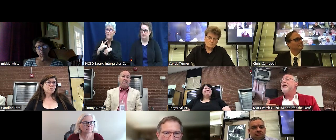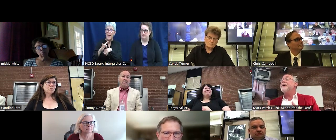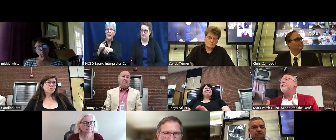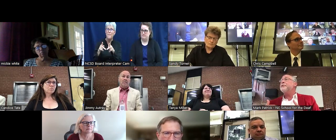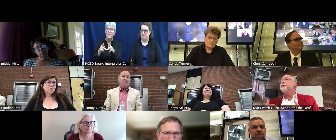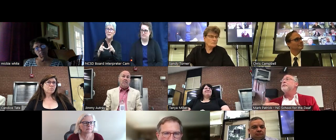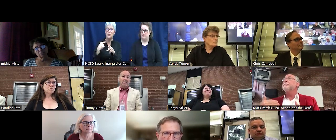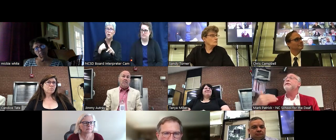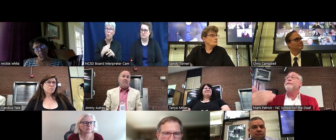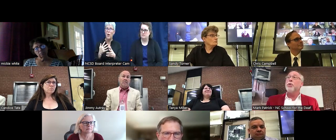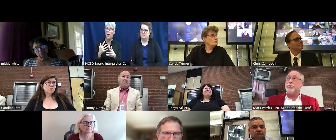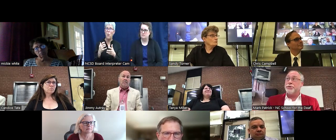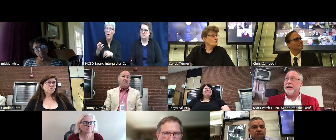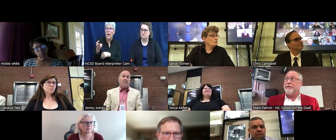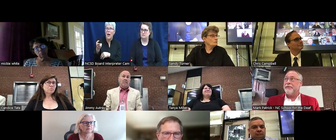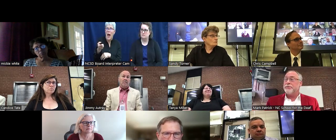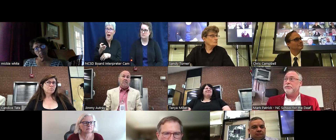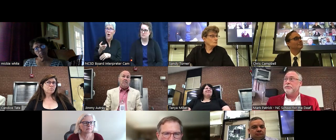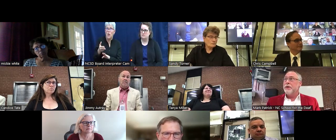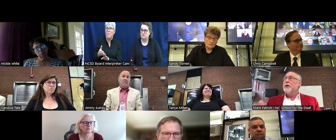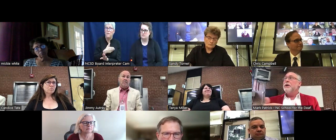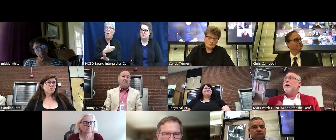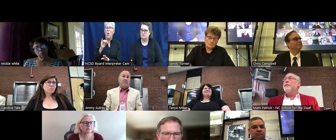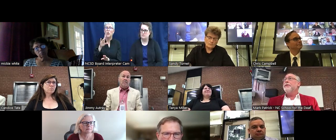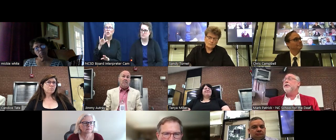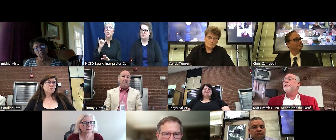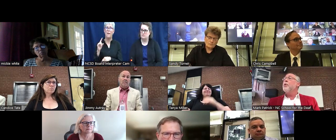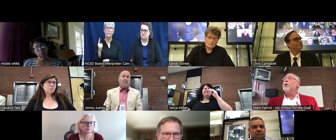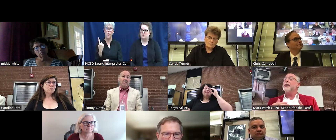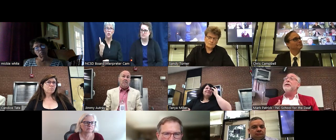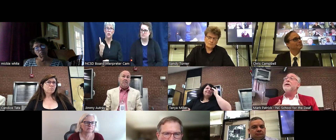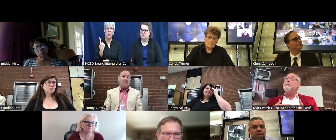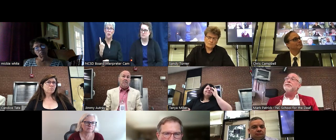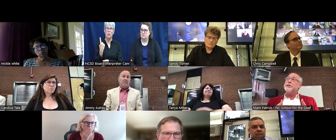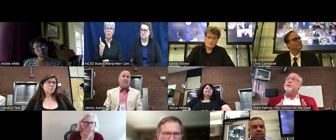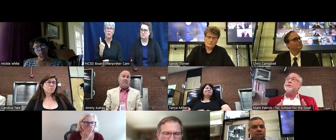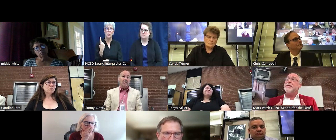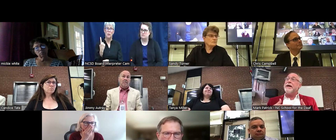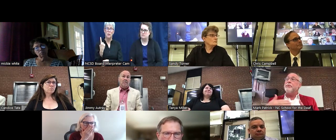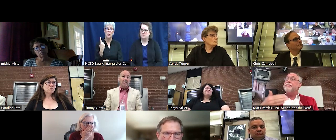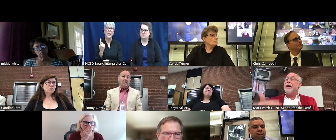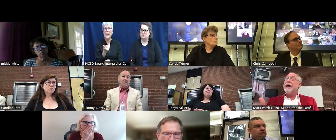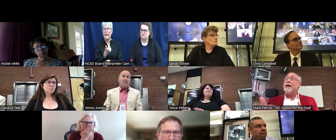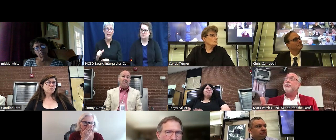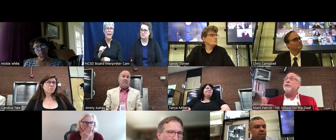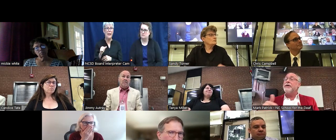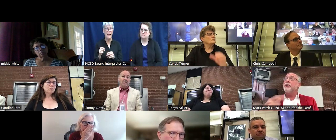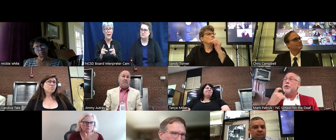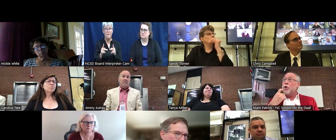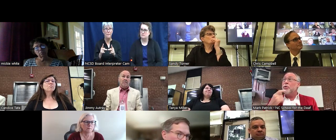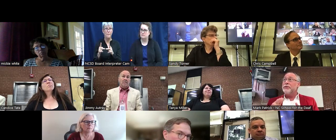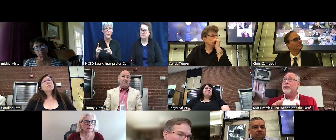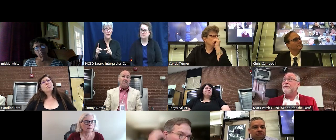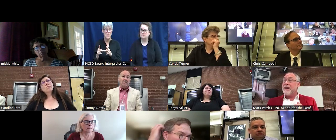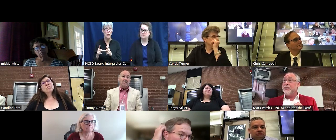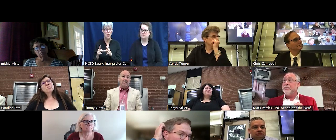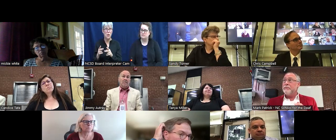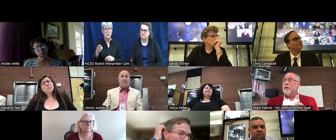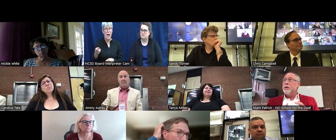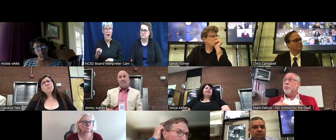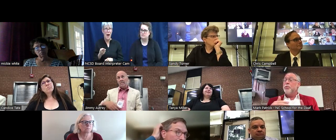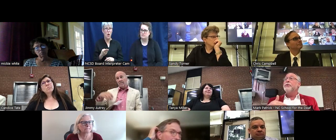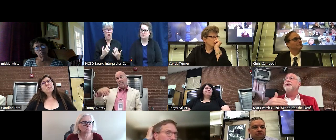have hired before July the 1st. Therefore, any positions that would be hired that are currently